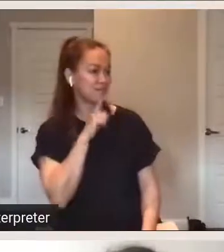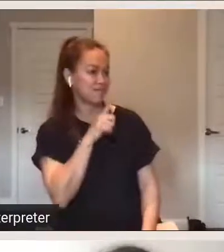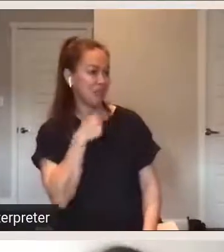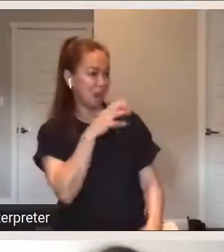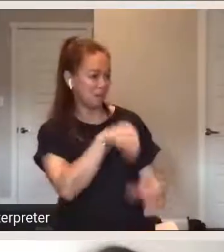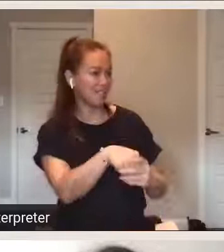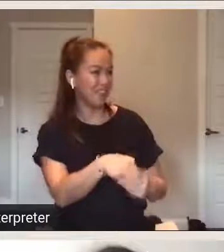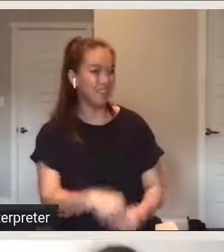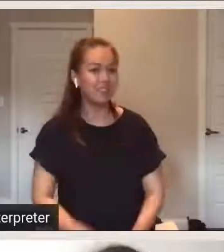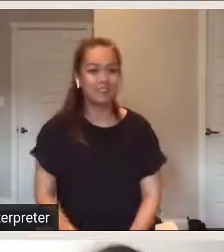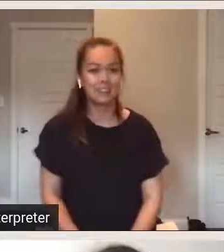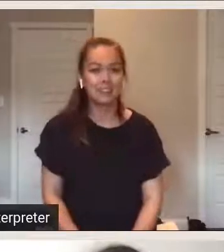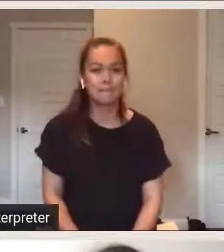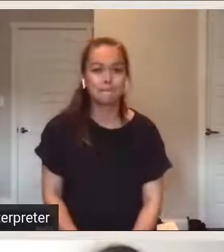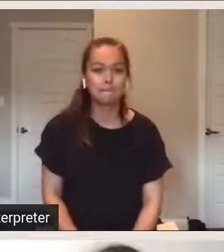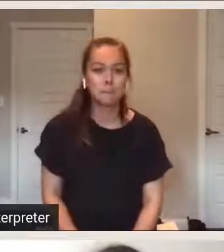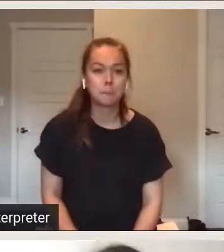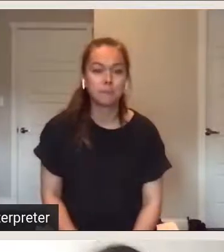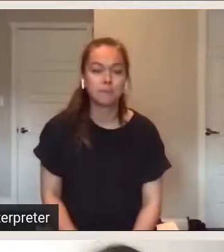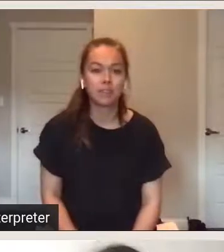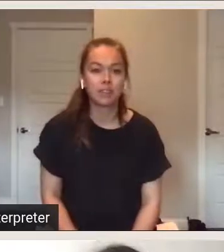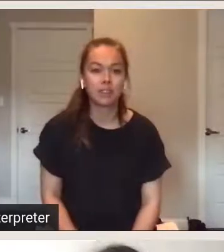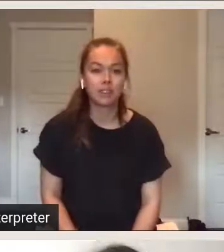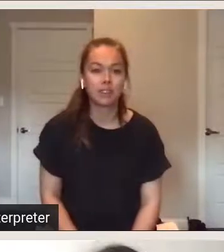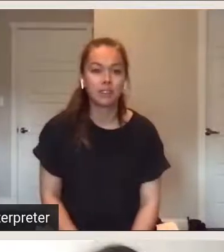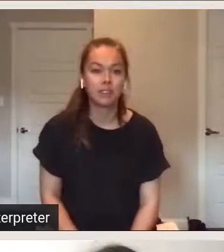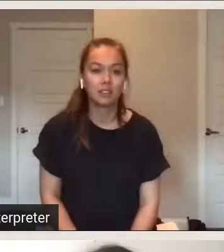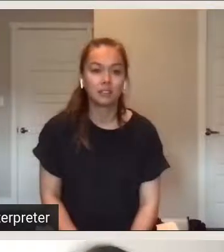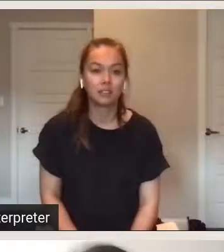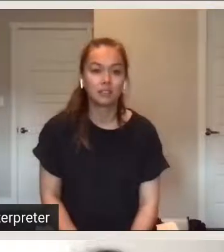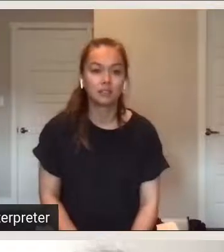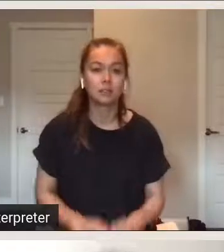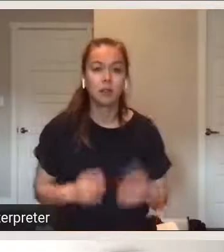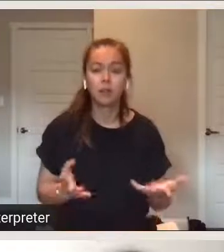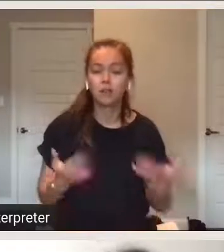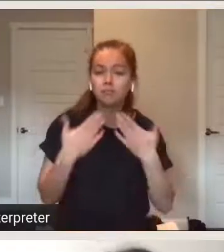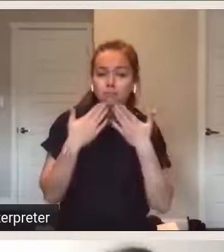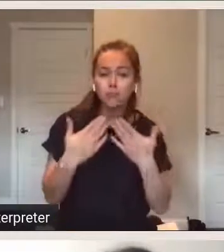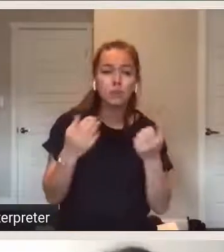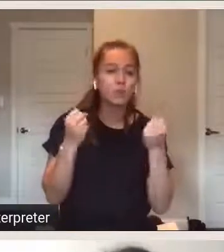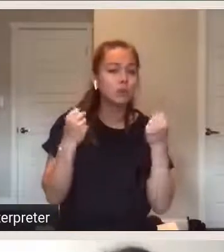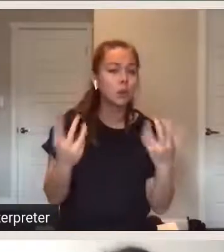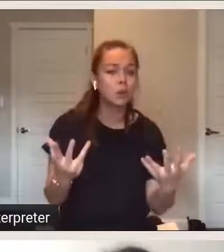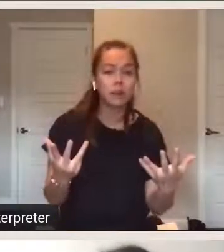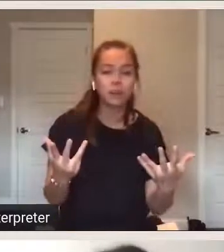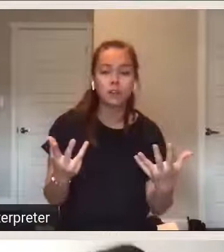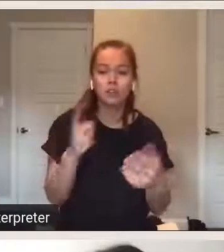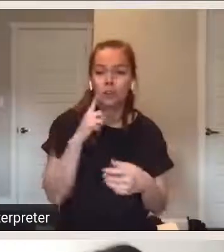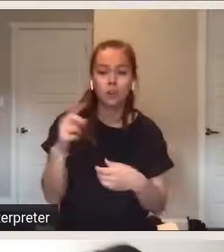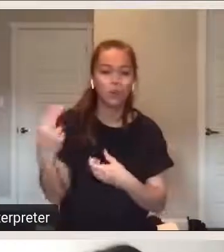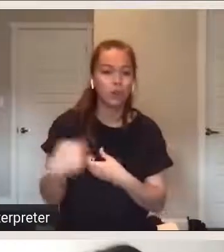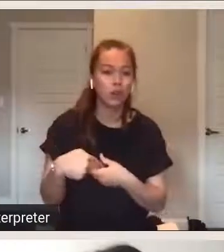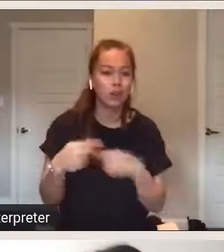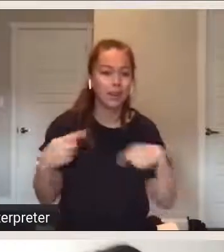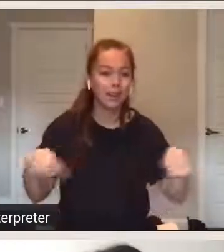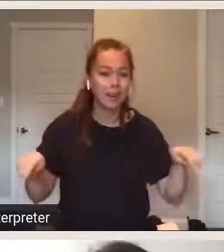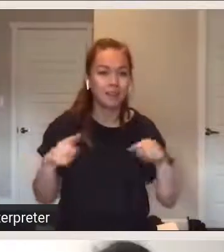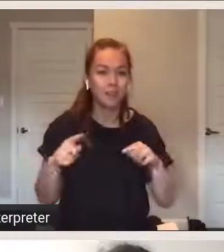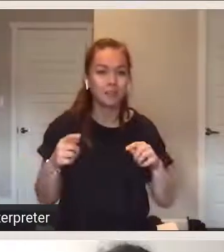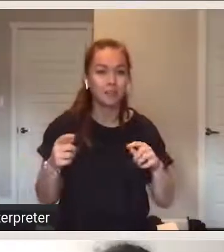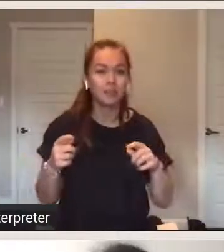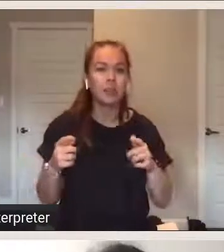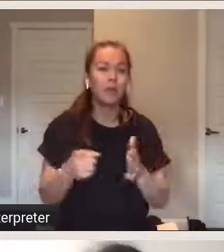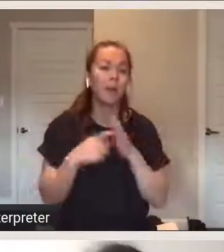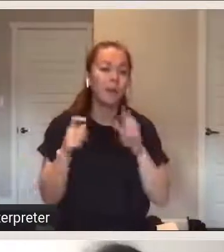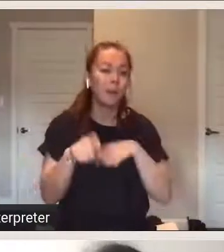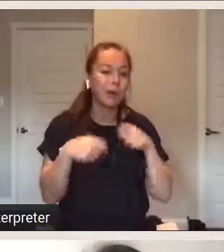Yeah. All right. So thank you so much for joining us. I think we're going to have to wrap things up. We're